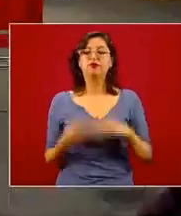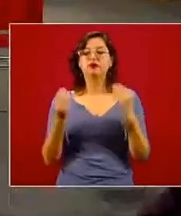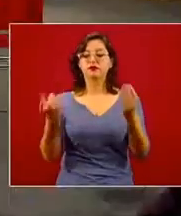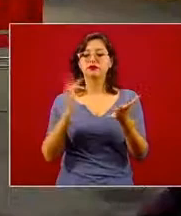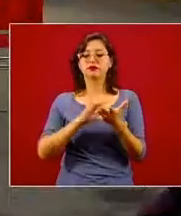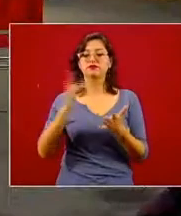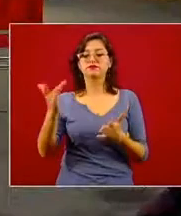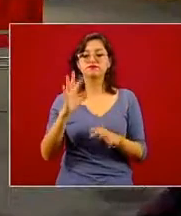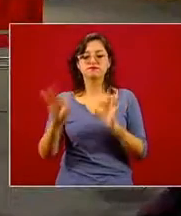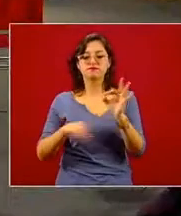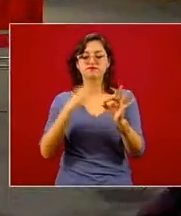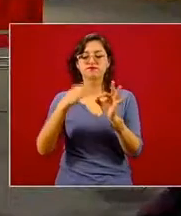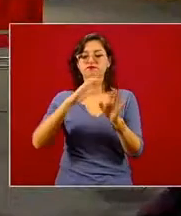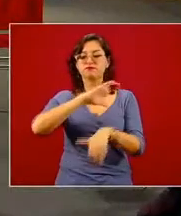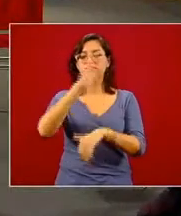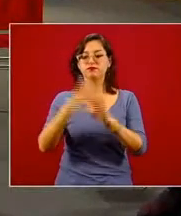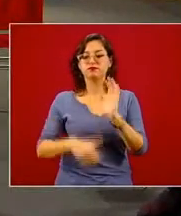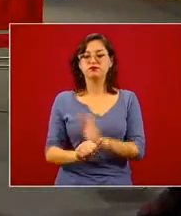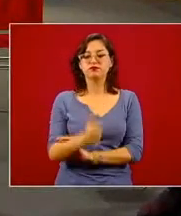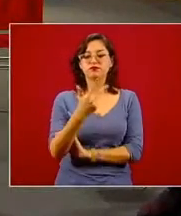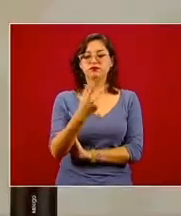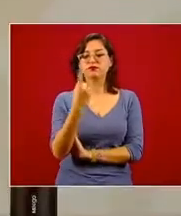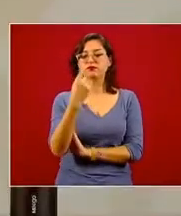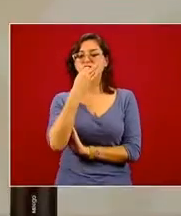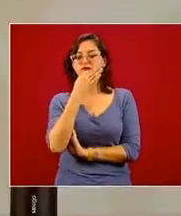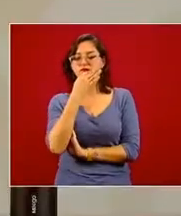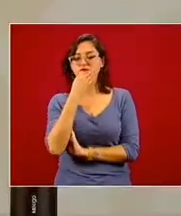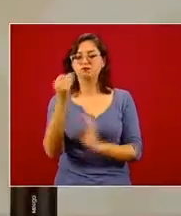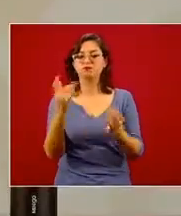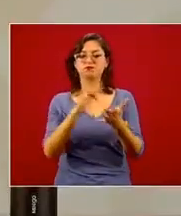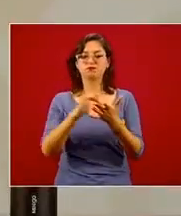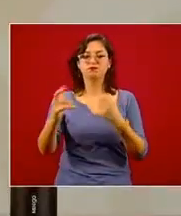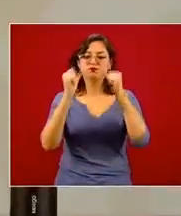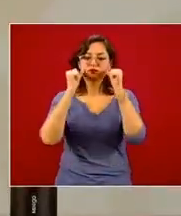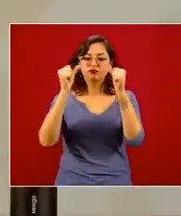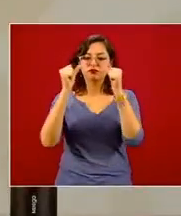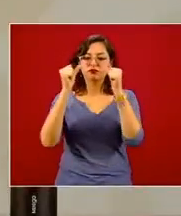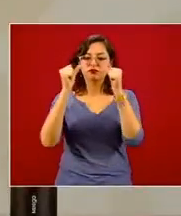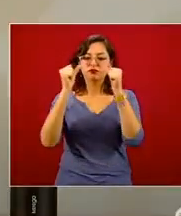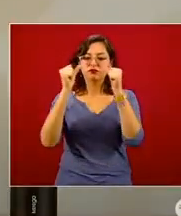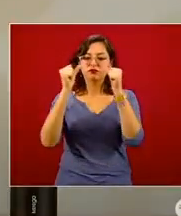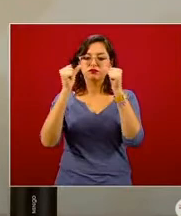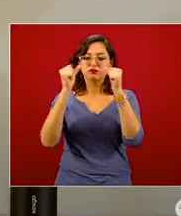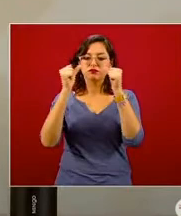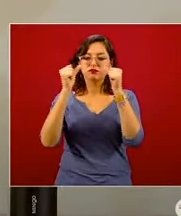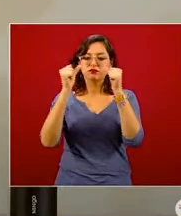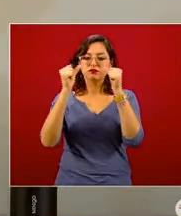learned on what needs to be done in a pandemic. So this is it. This is